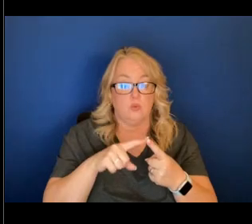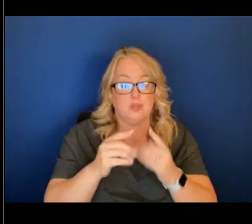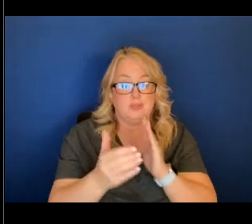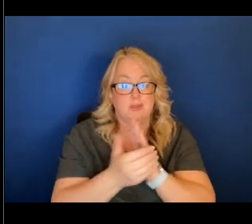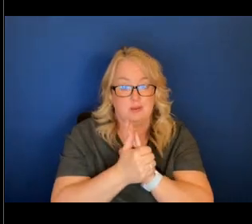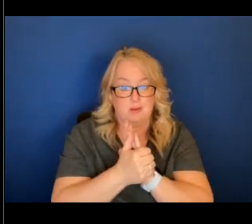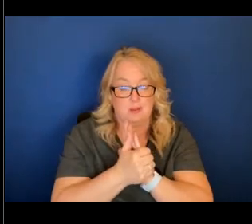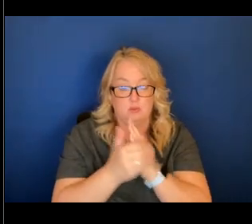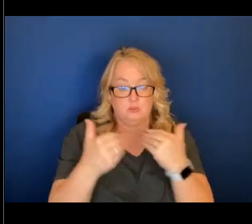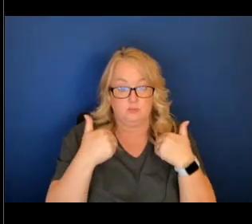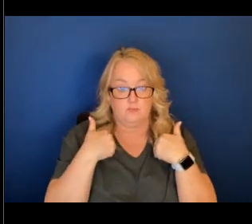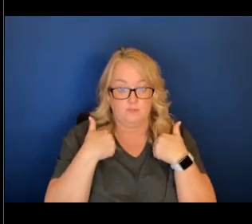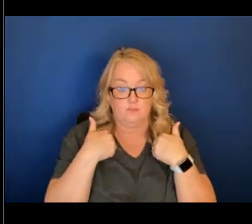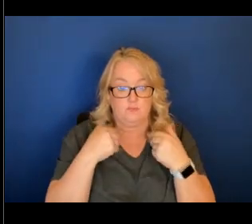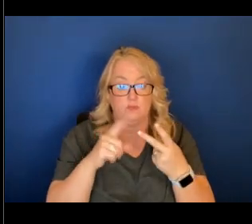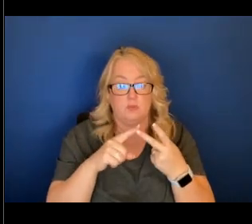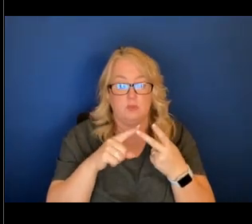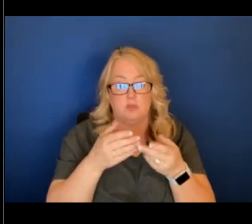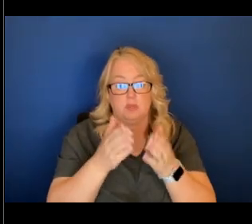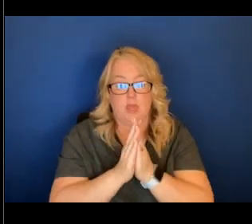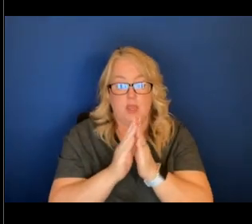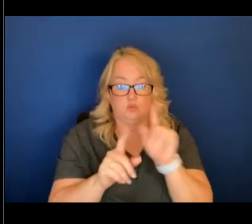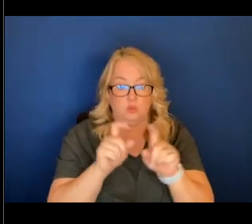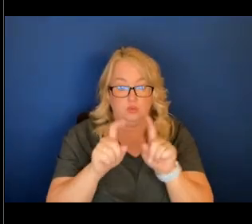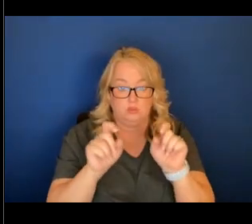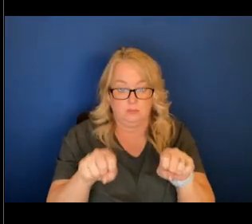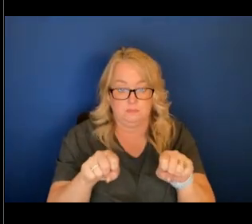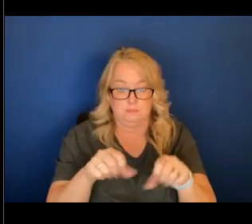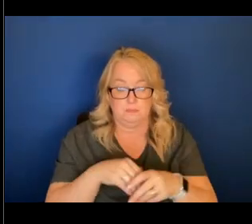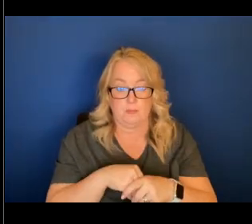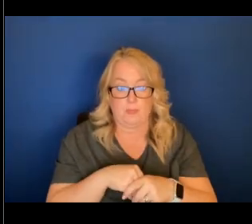handouts, and ask any questions.